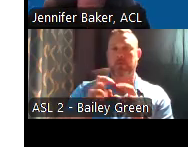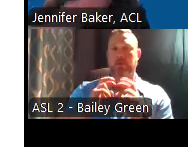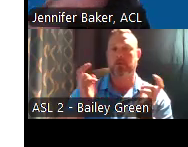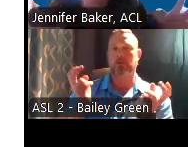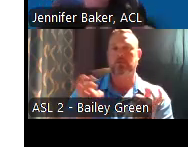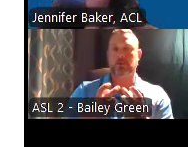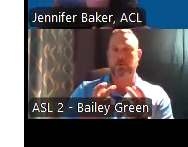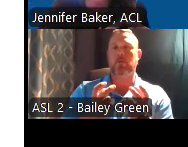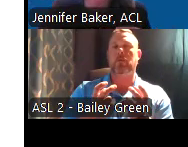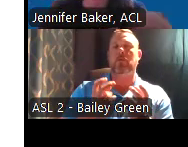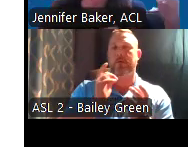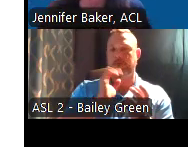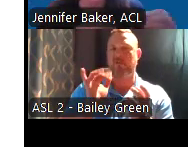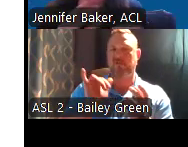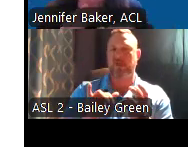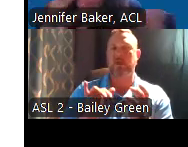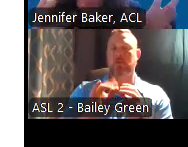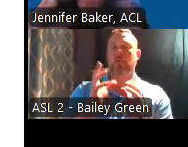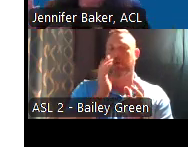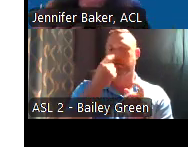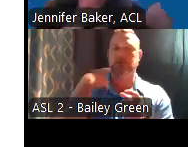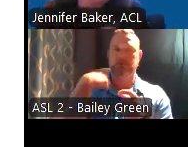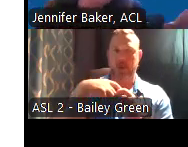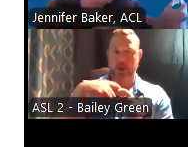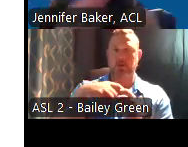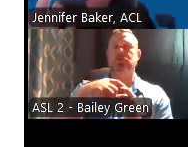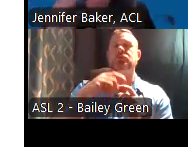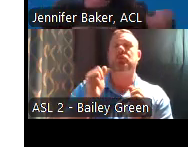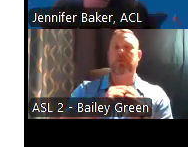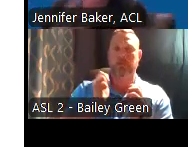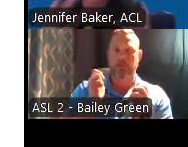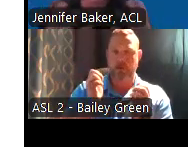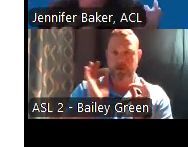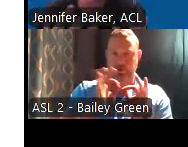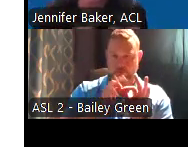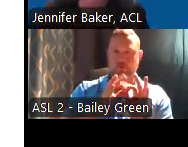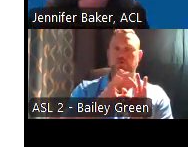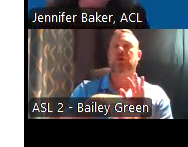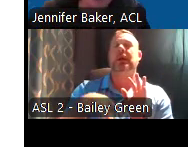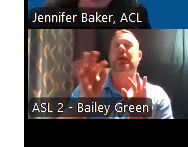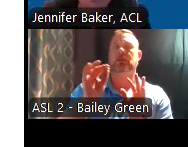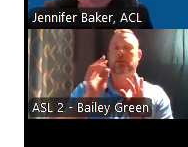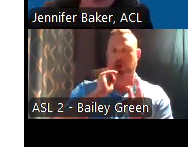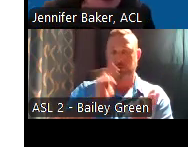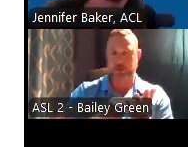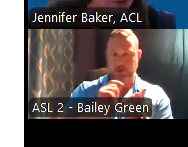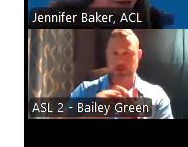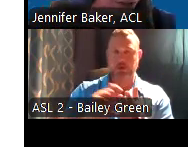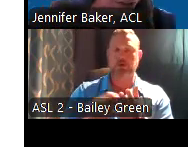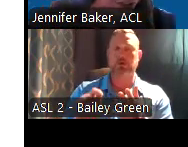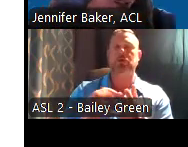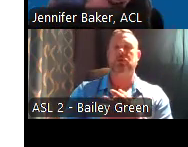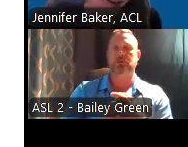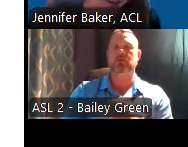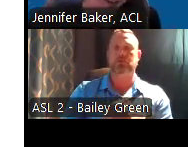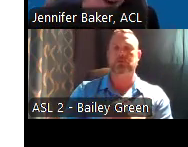table for that listening session be Spanish speaking, with a translator and a note taker and